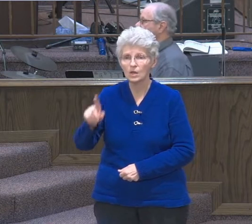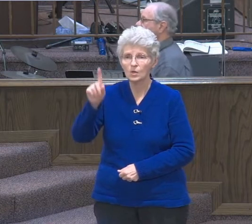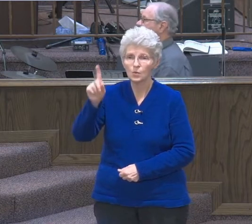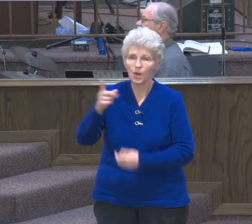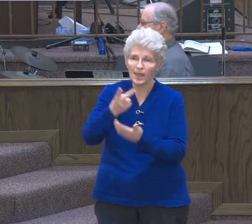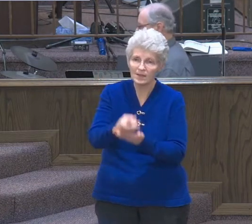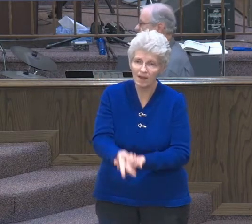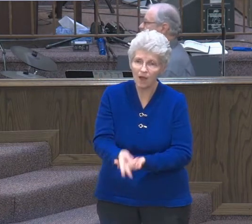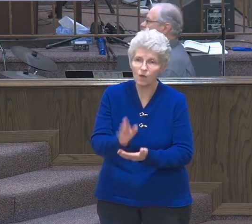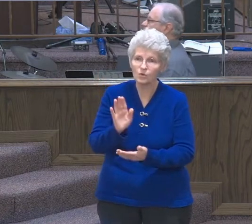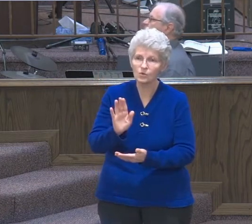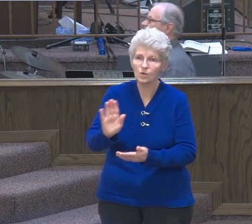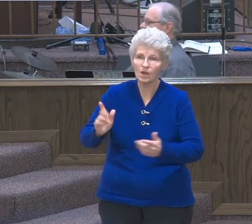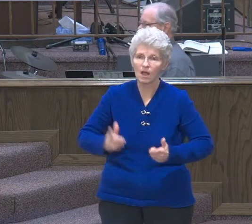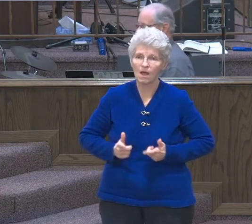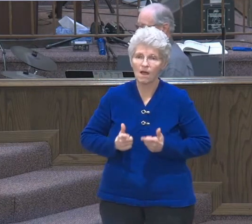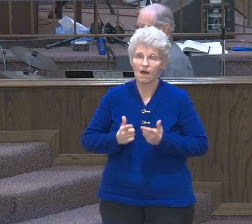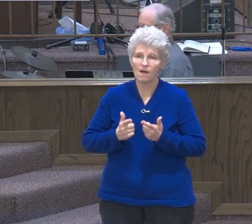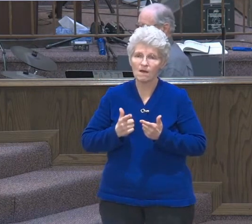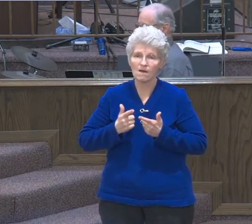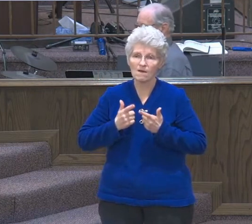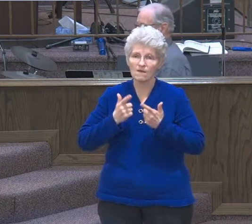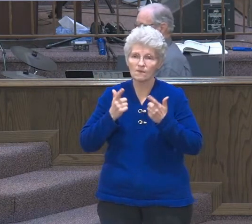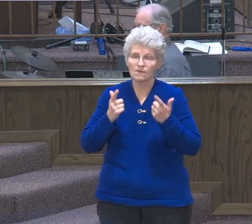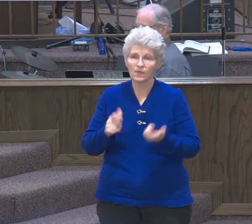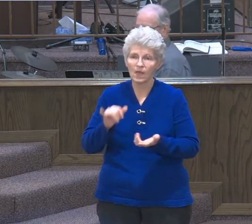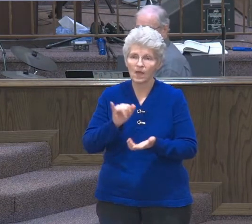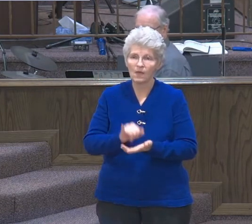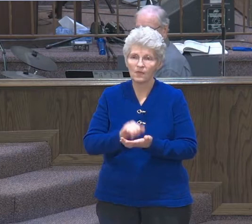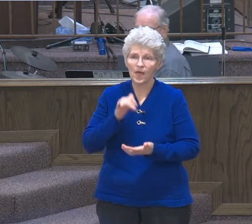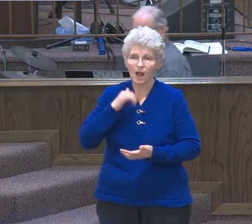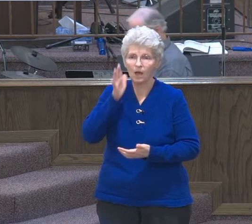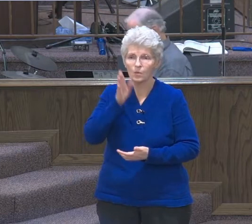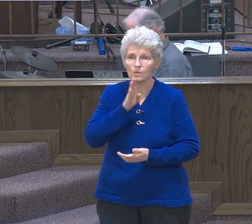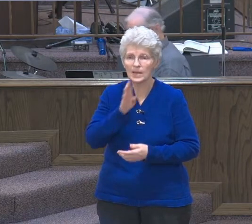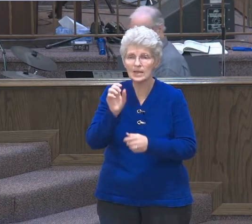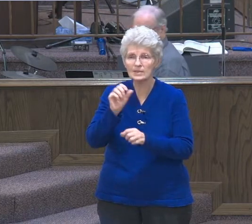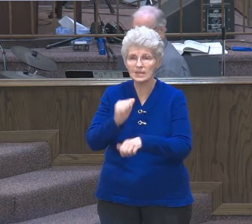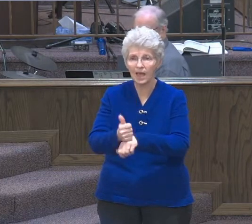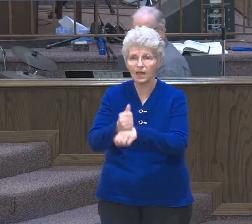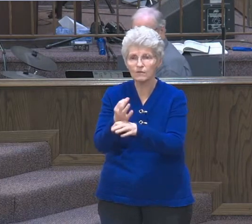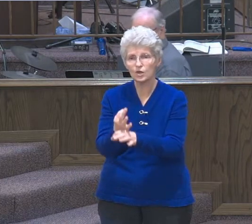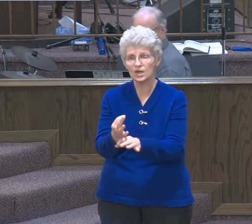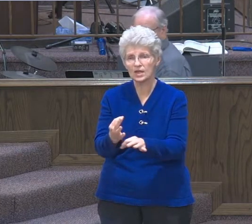cross. You lay down your life. That I would be